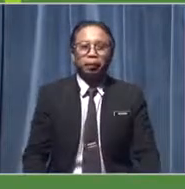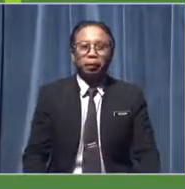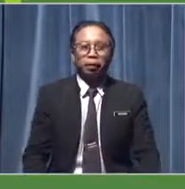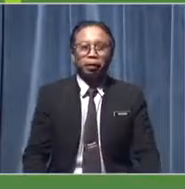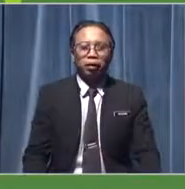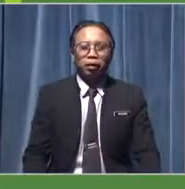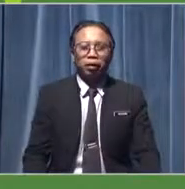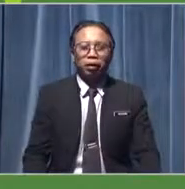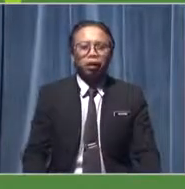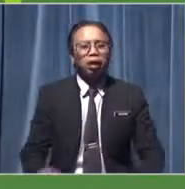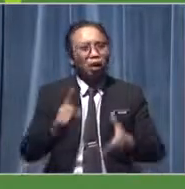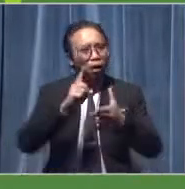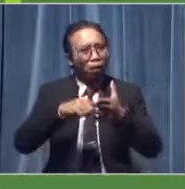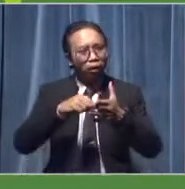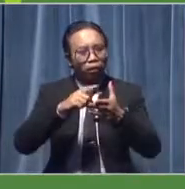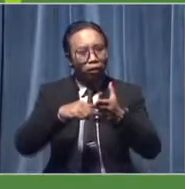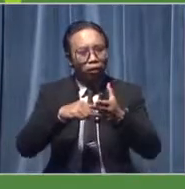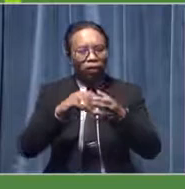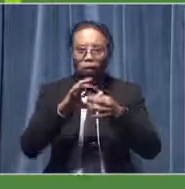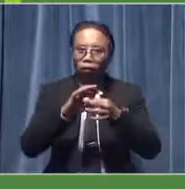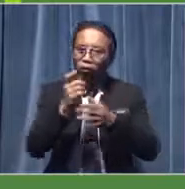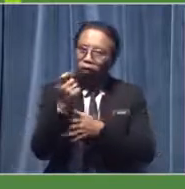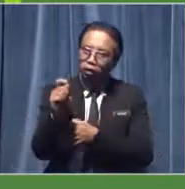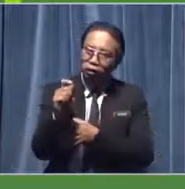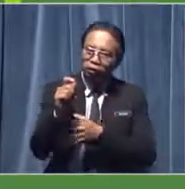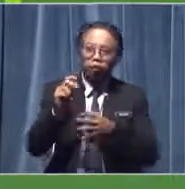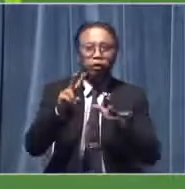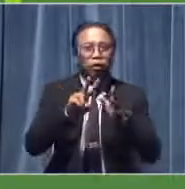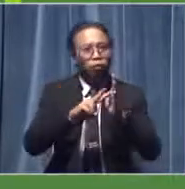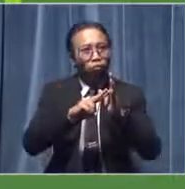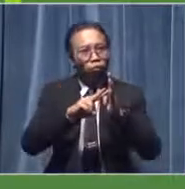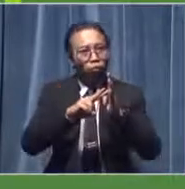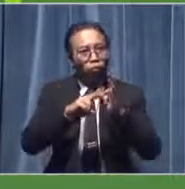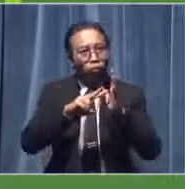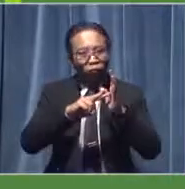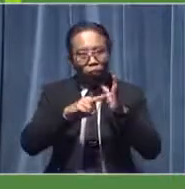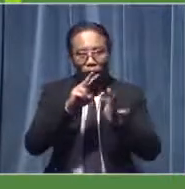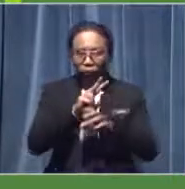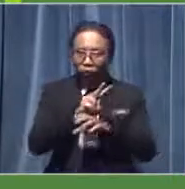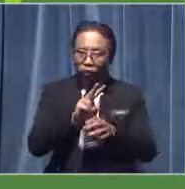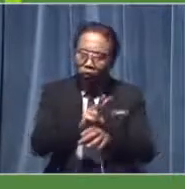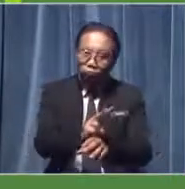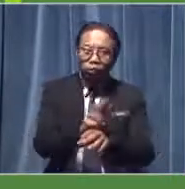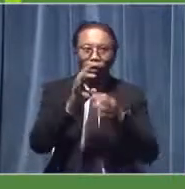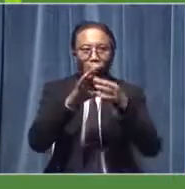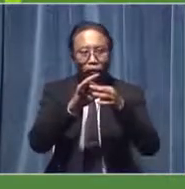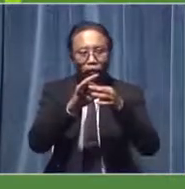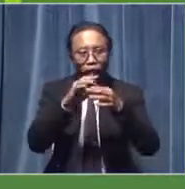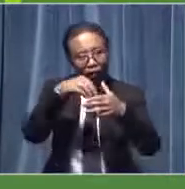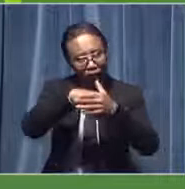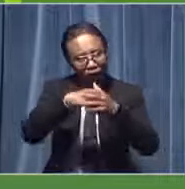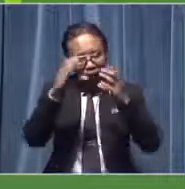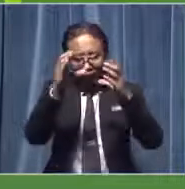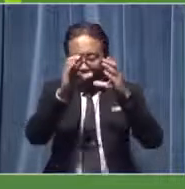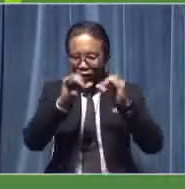No matter what is the value of its capacitance, each capacitor in the